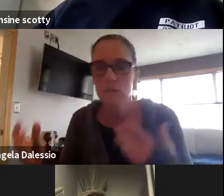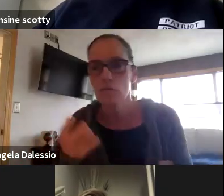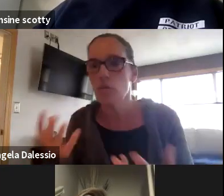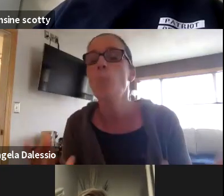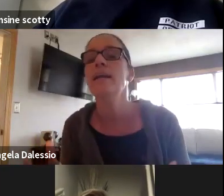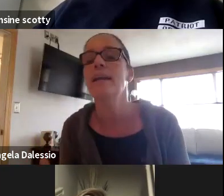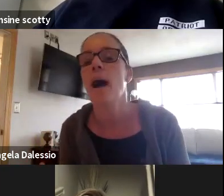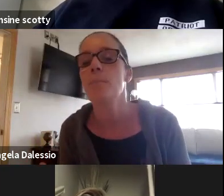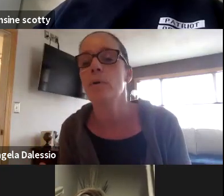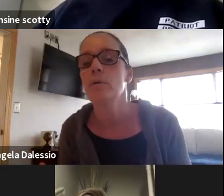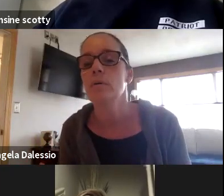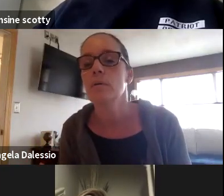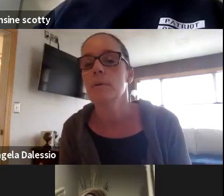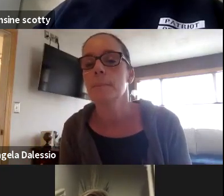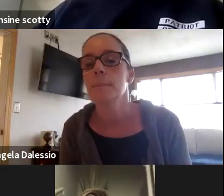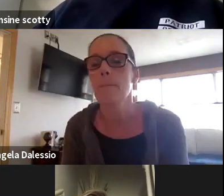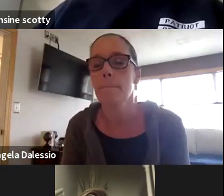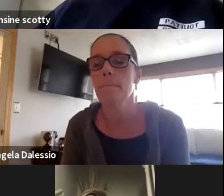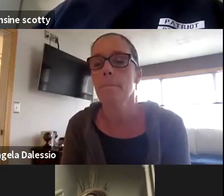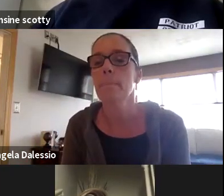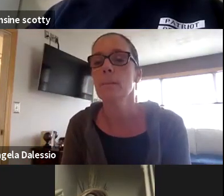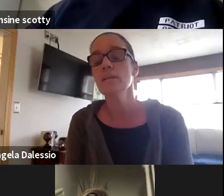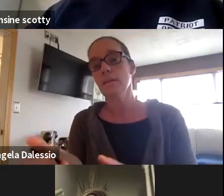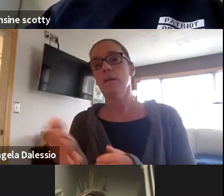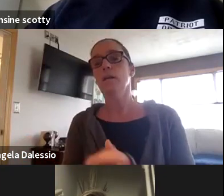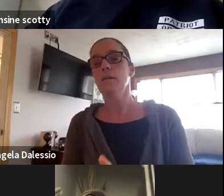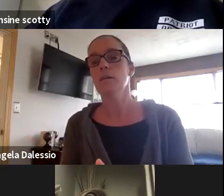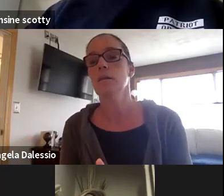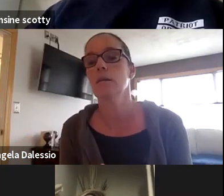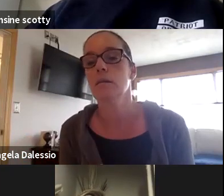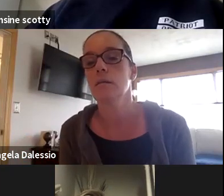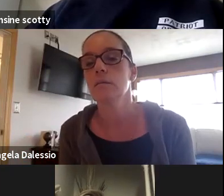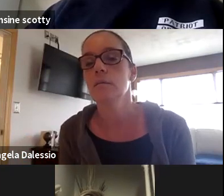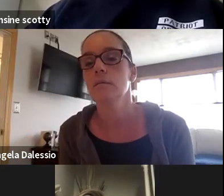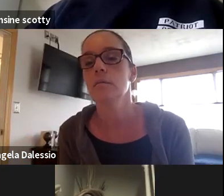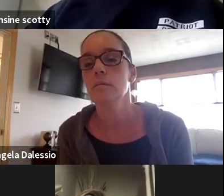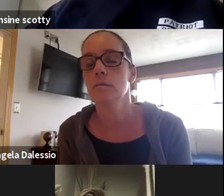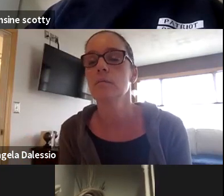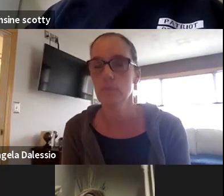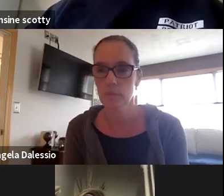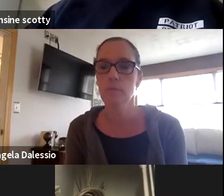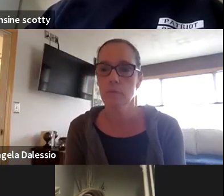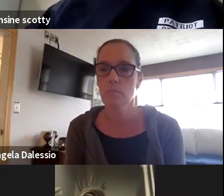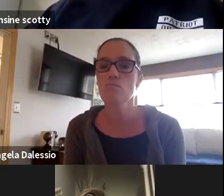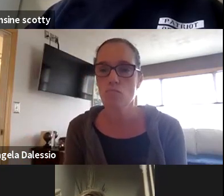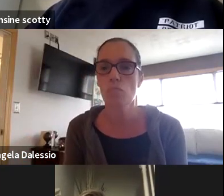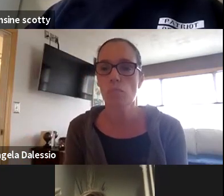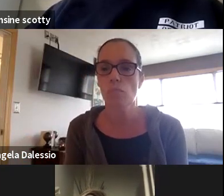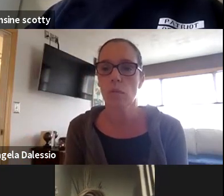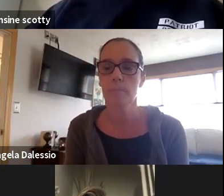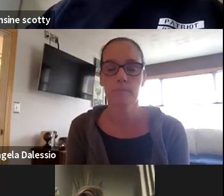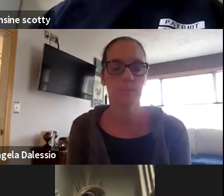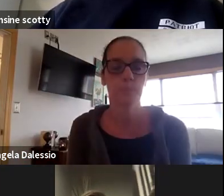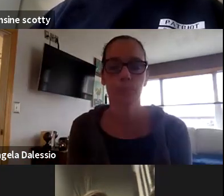just open it up. So that's examining. That's like, let's look at the issue. Let's look at how people are experiencing the virus. Great. That's definitely one good way of doing it.